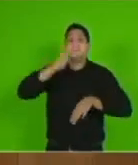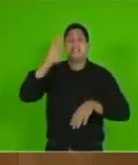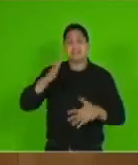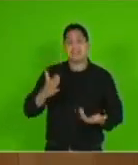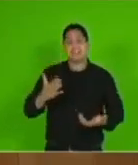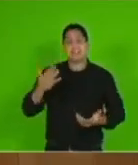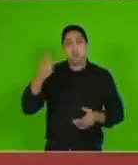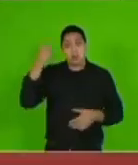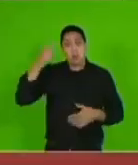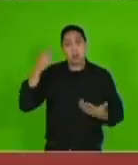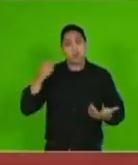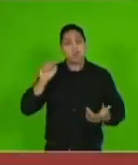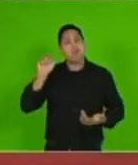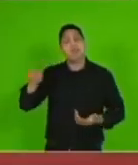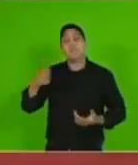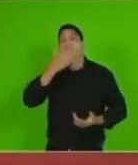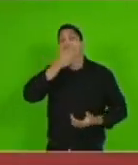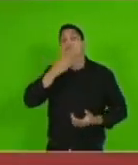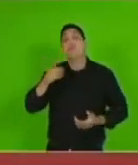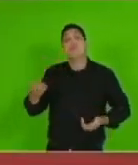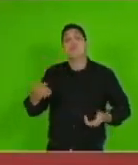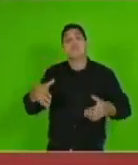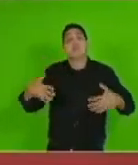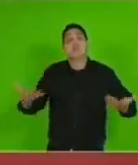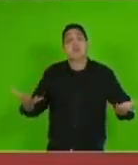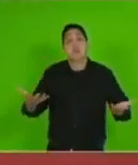What is the biggest